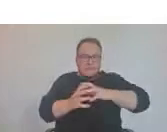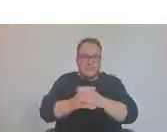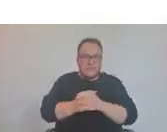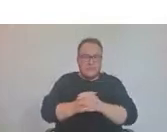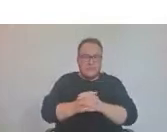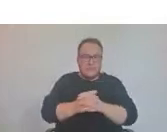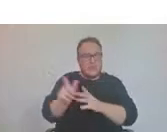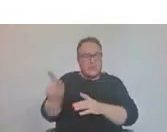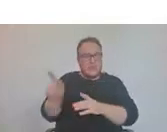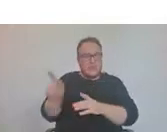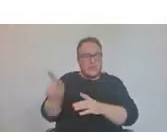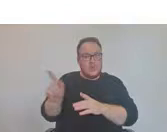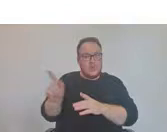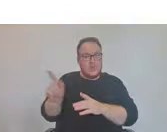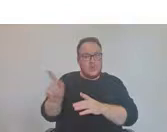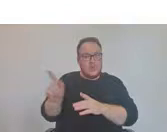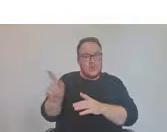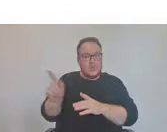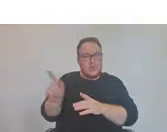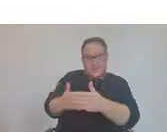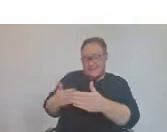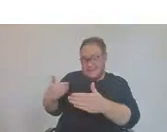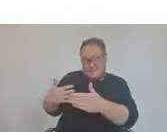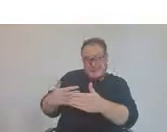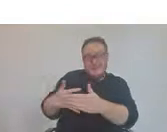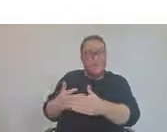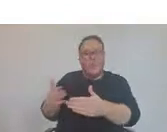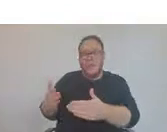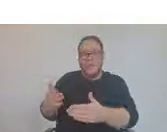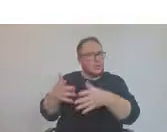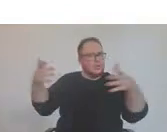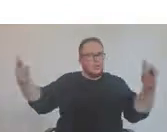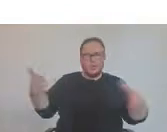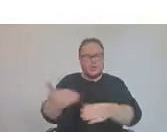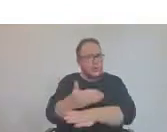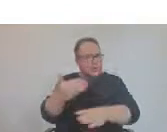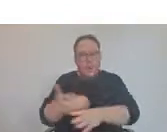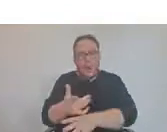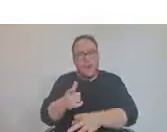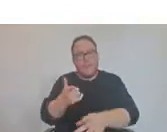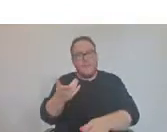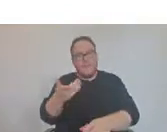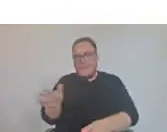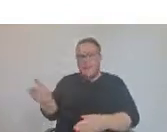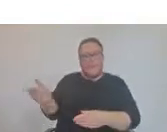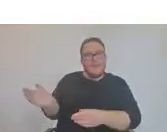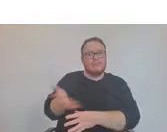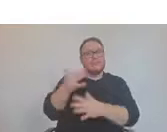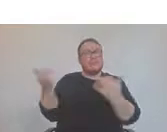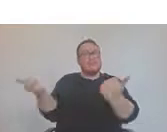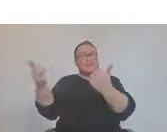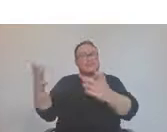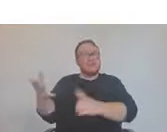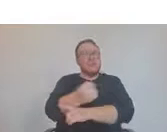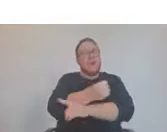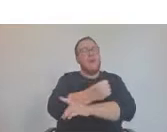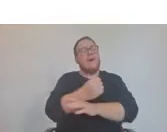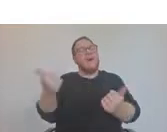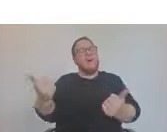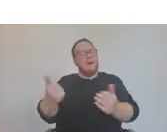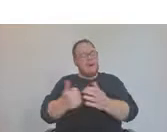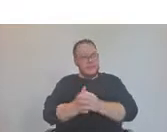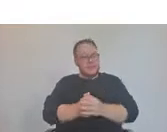deadline. So again, a huge piece of work, required a lot of coordination across the system. I think we've actually done really, really well on that as well. Next